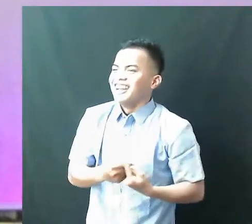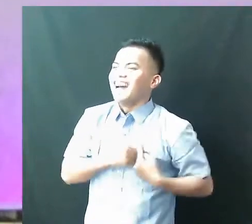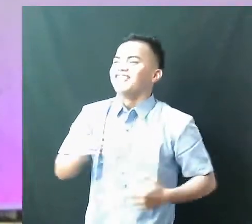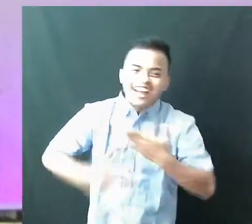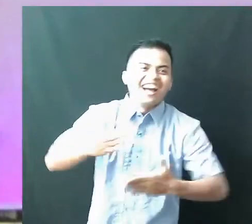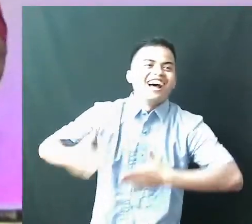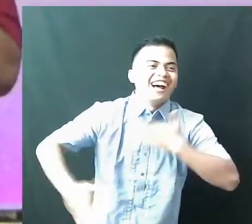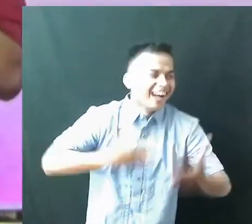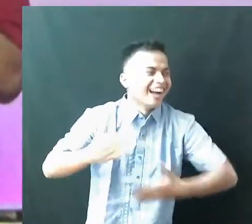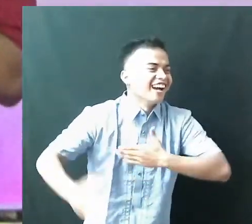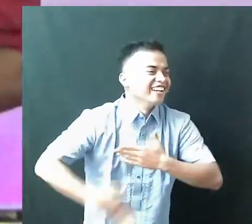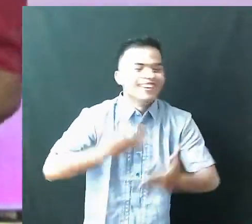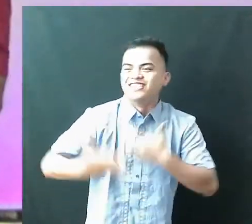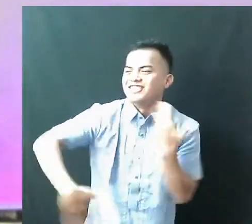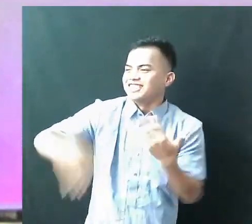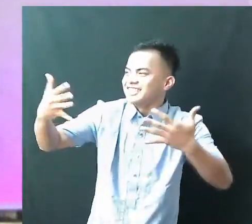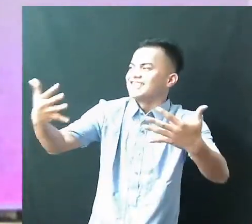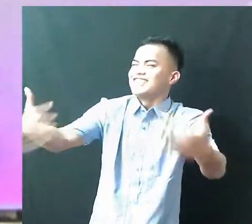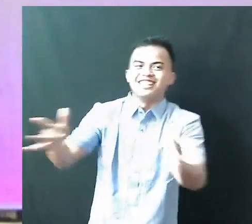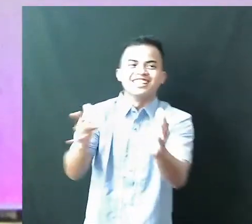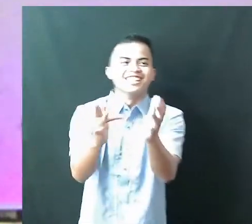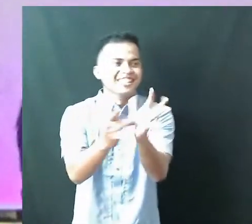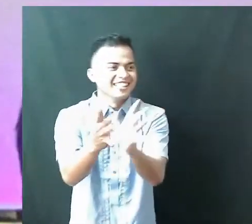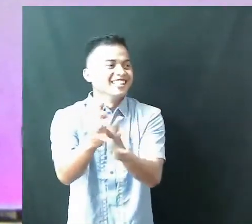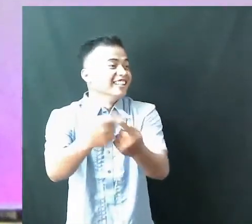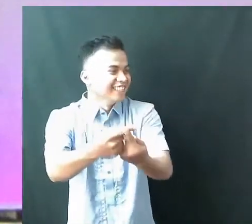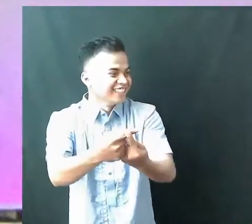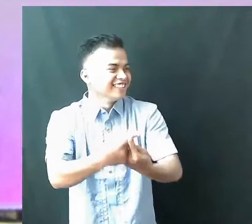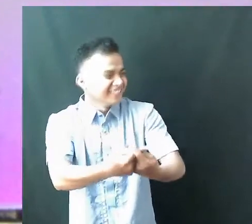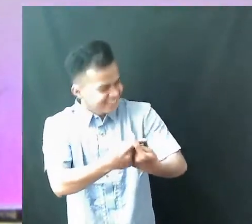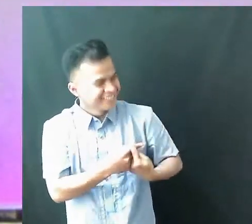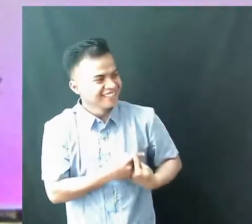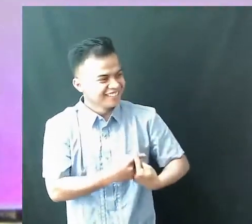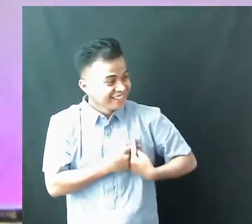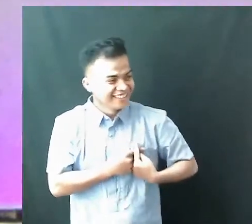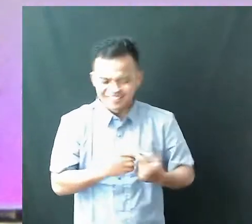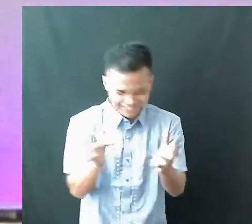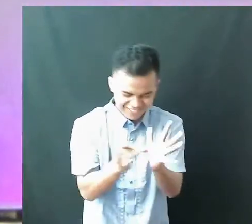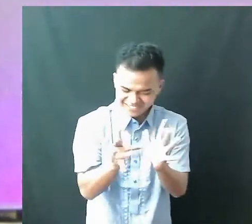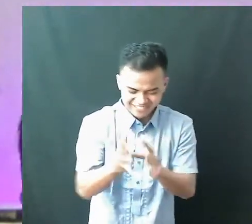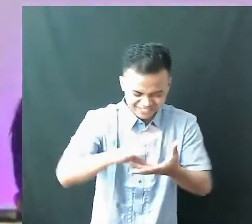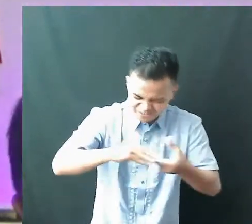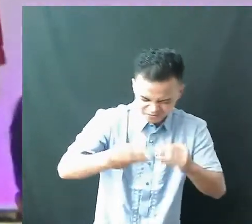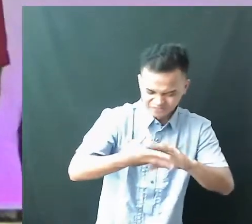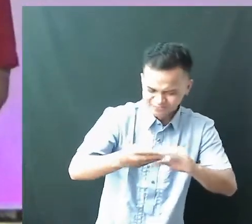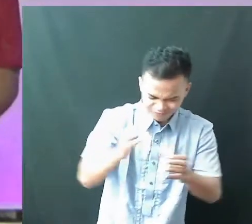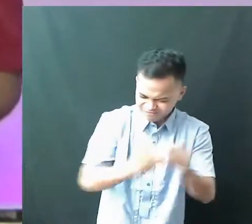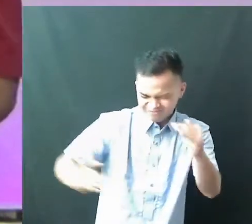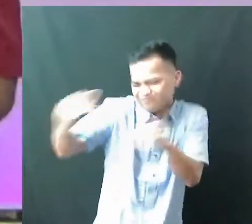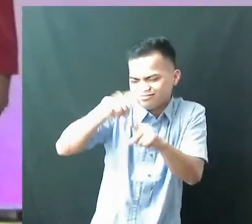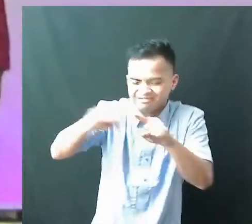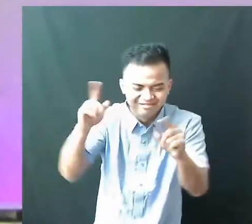is. I'm glad I know who Jesus is. He's more than just a story.